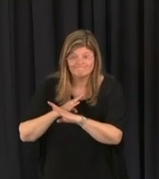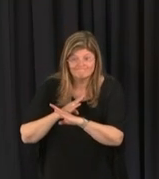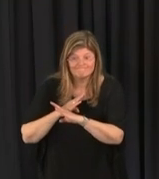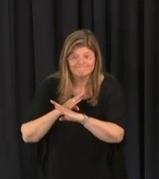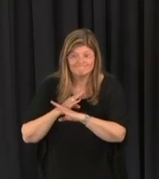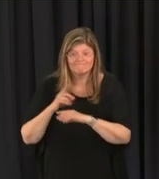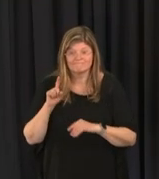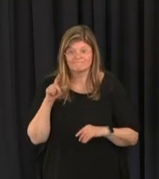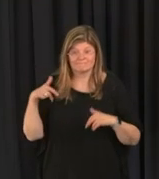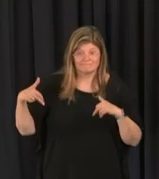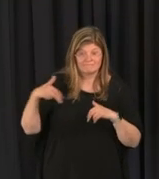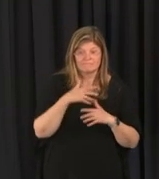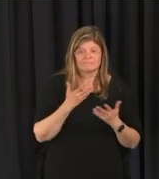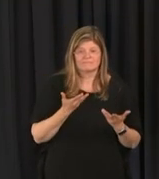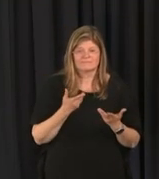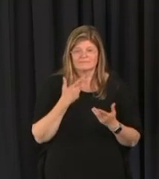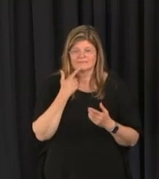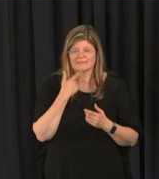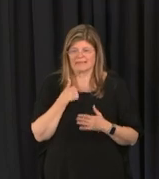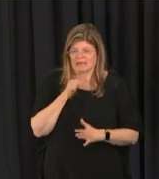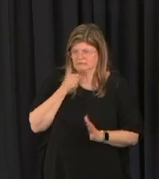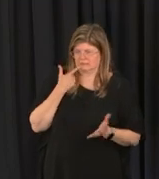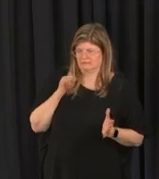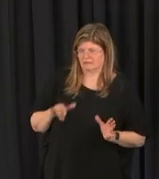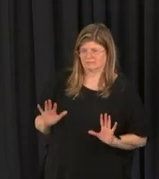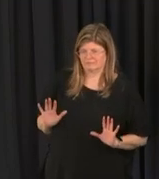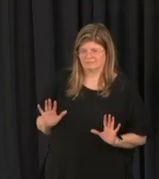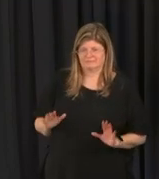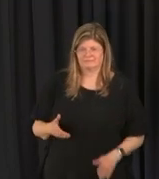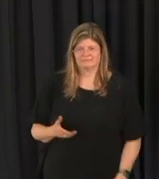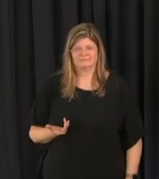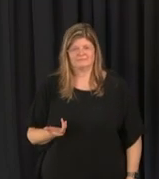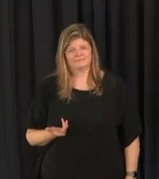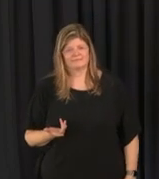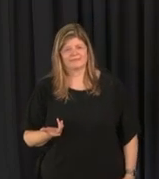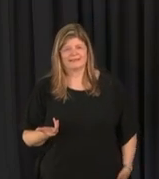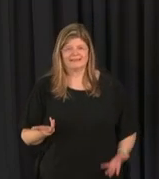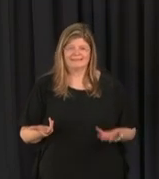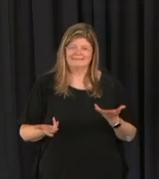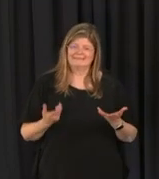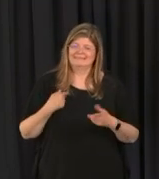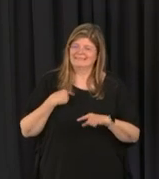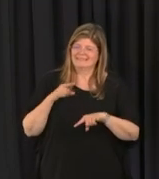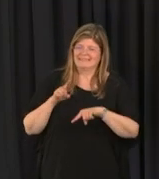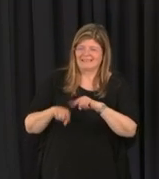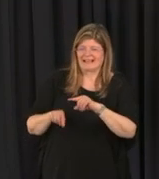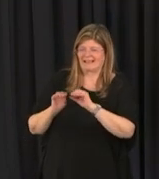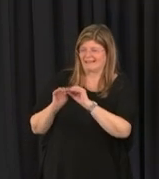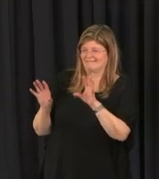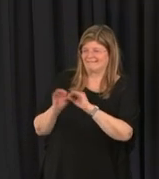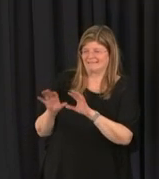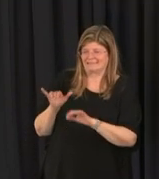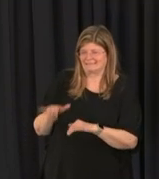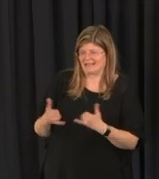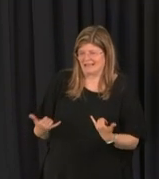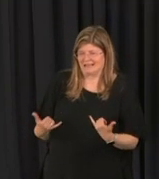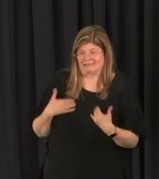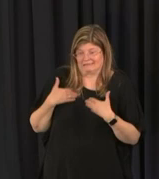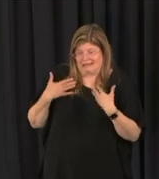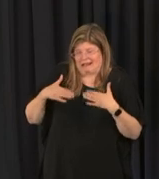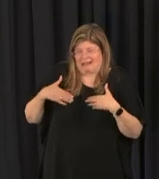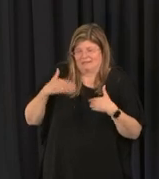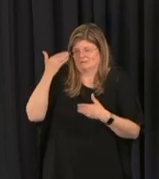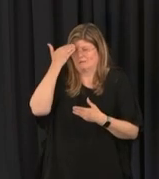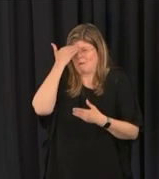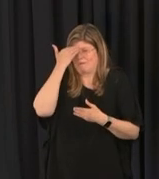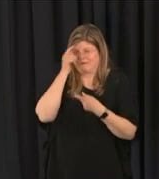pedestrian access down there or to limit I it? didn't say that. Okay, well, could you clarify that? I can't right now because I don't know all of